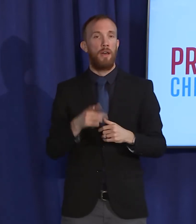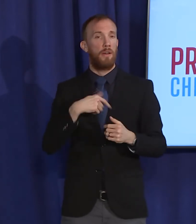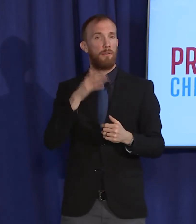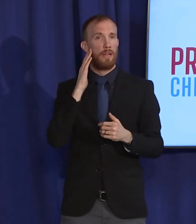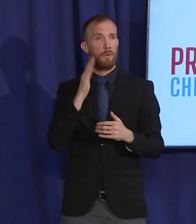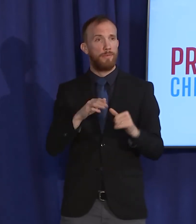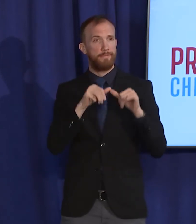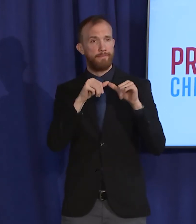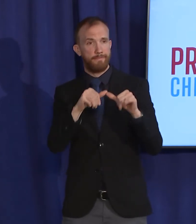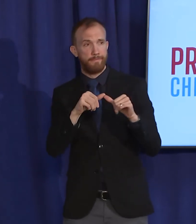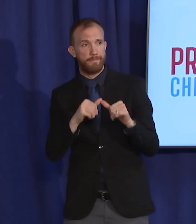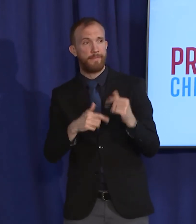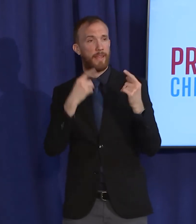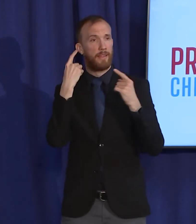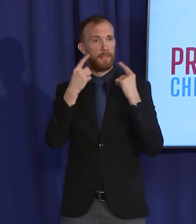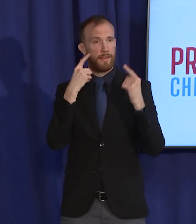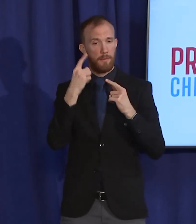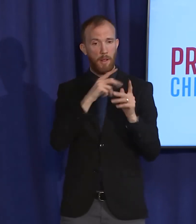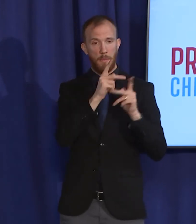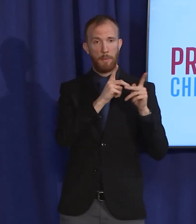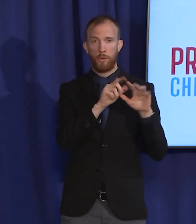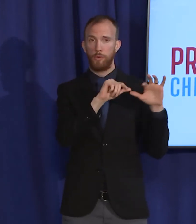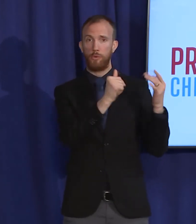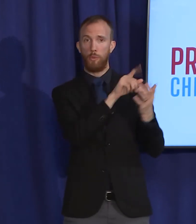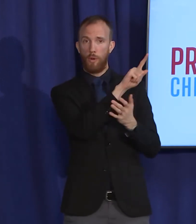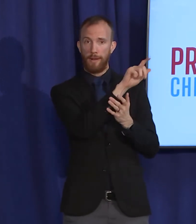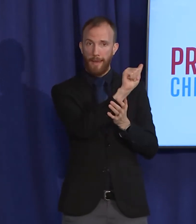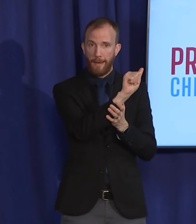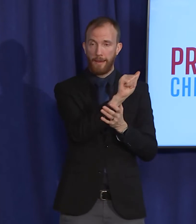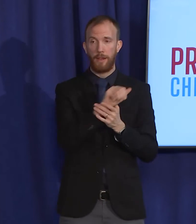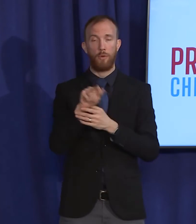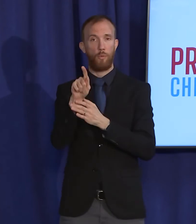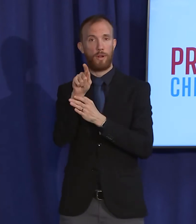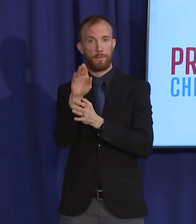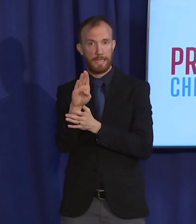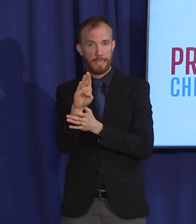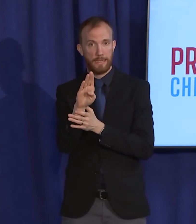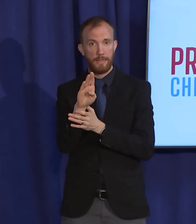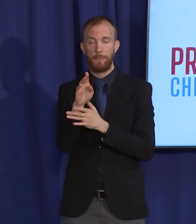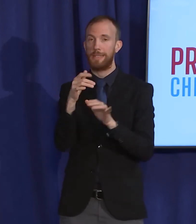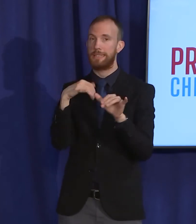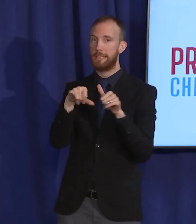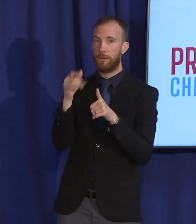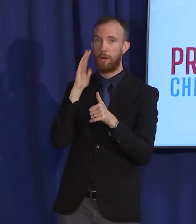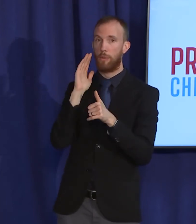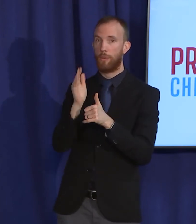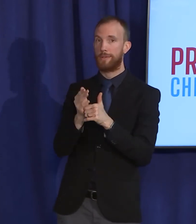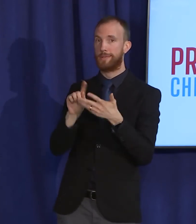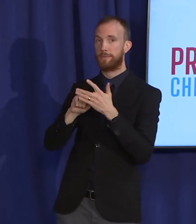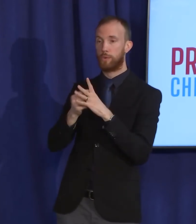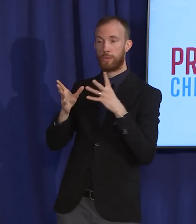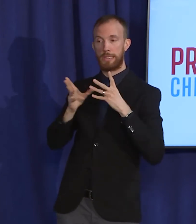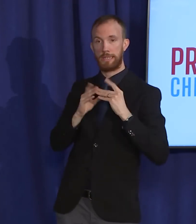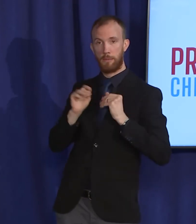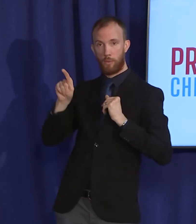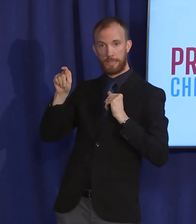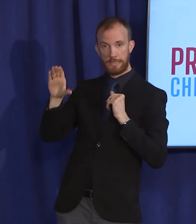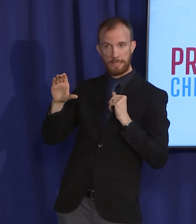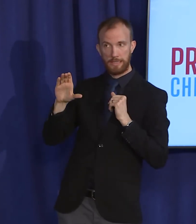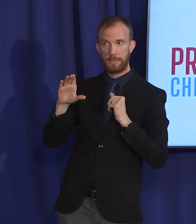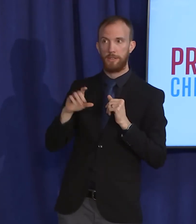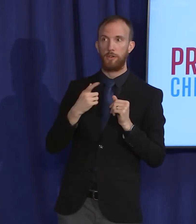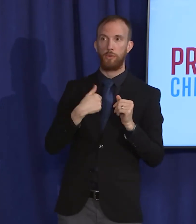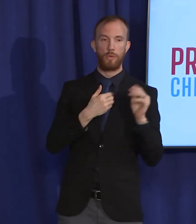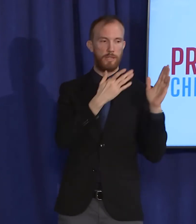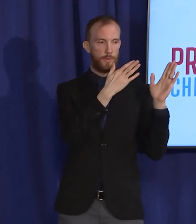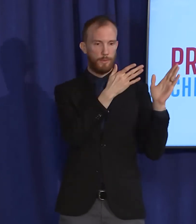to prioritize those people in 1A and 1B as we open up to 1C. We are moving in this direction not